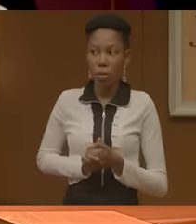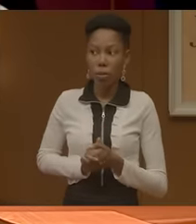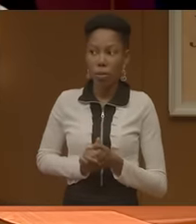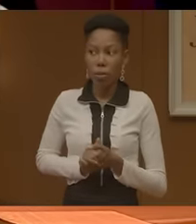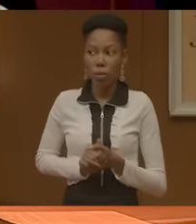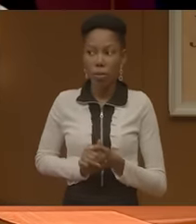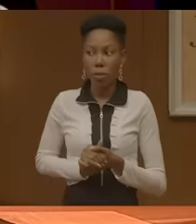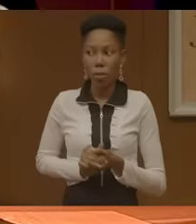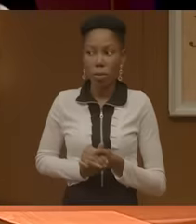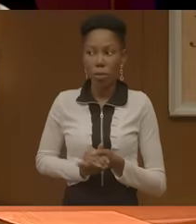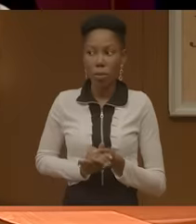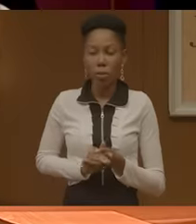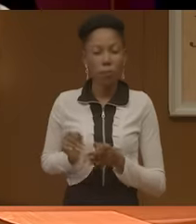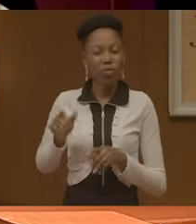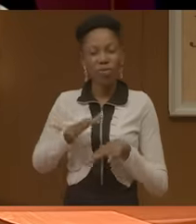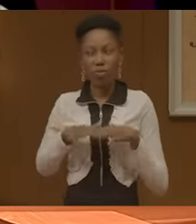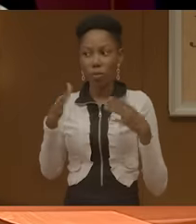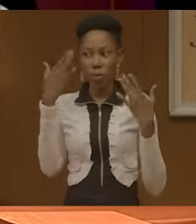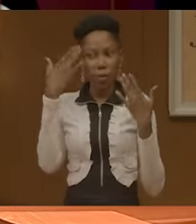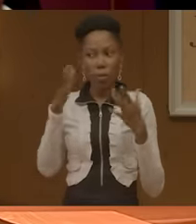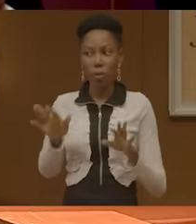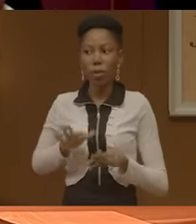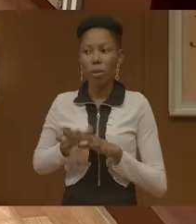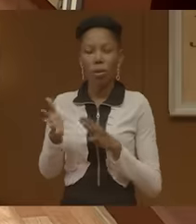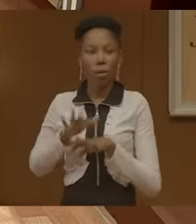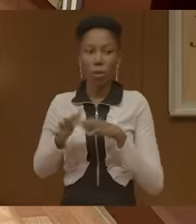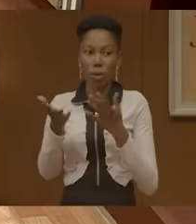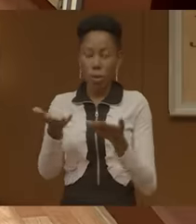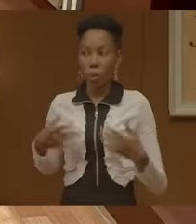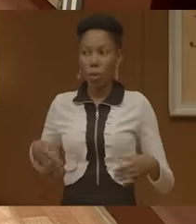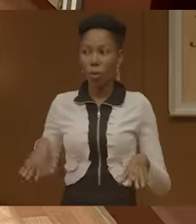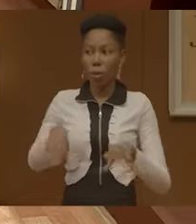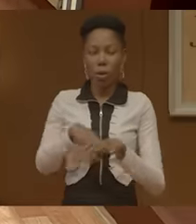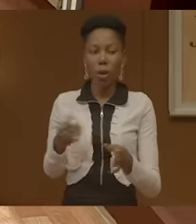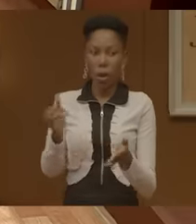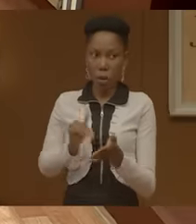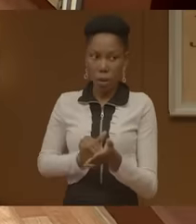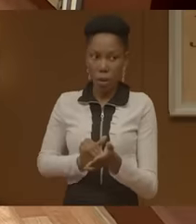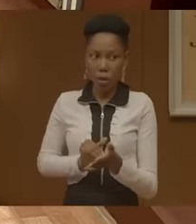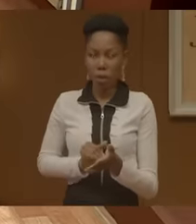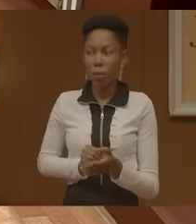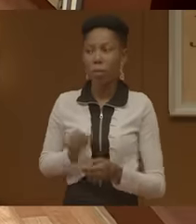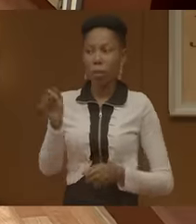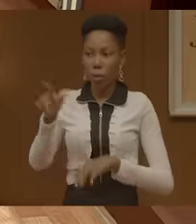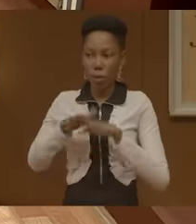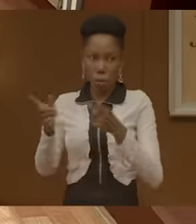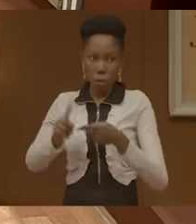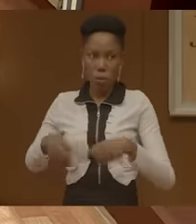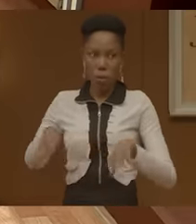I'm not even have interest more. You don't want to marry her again. That is the bottom line